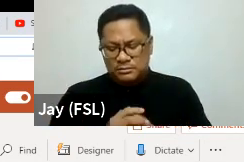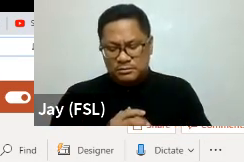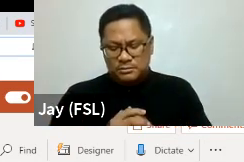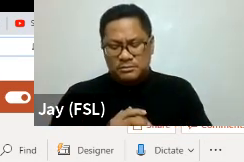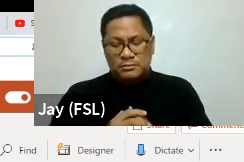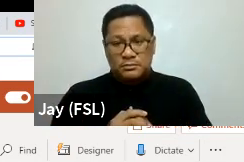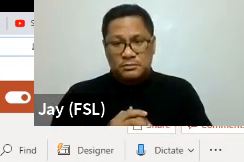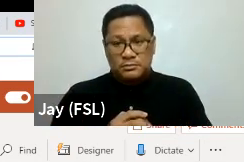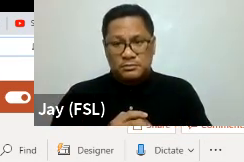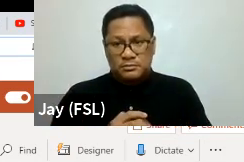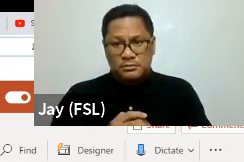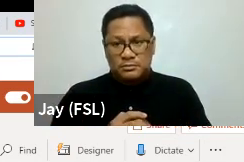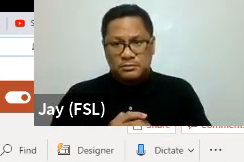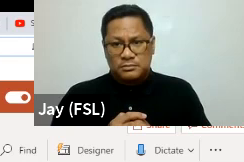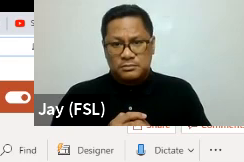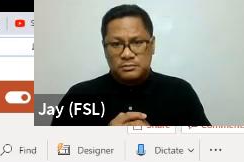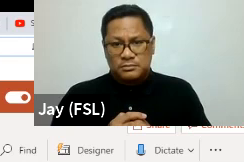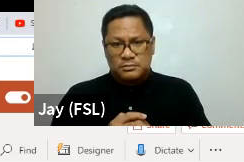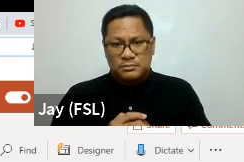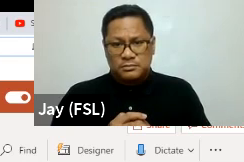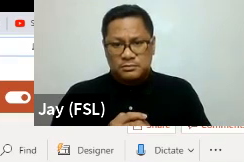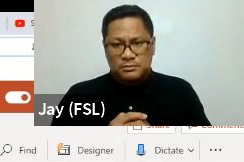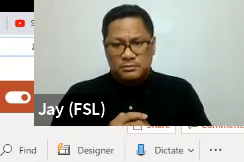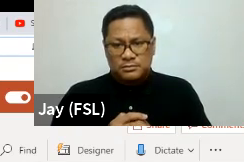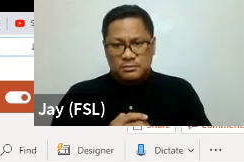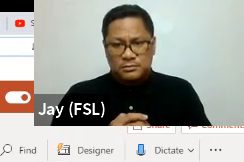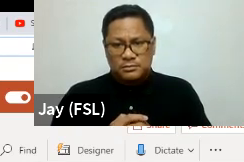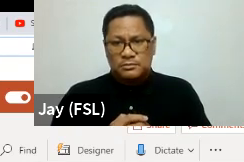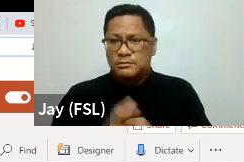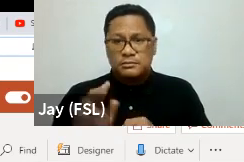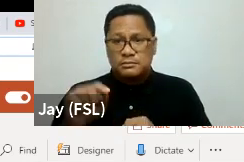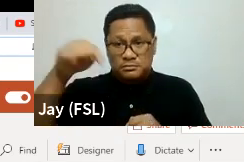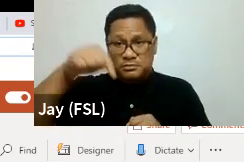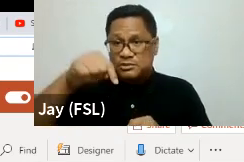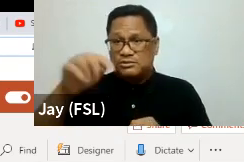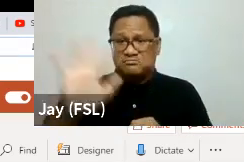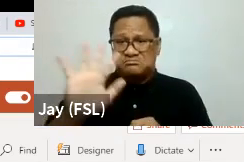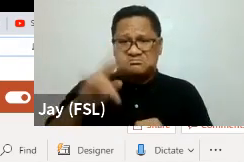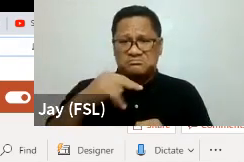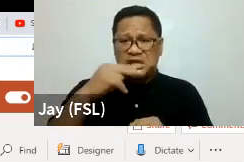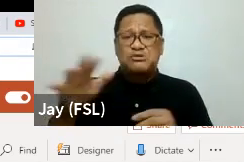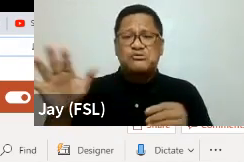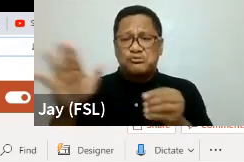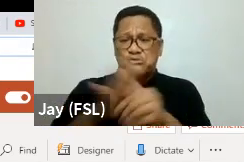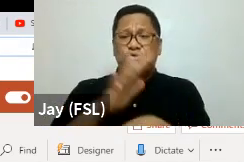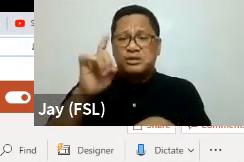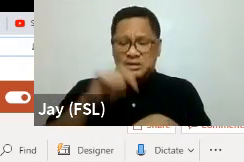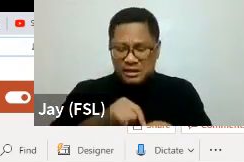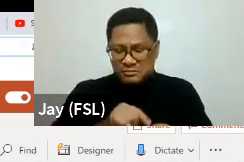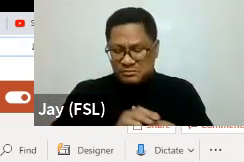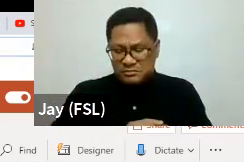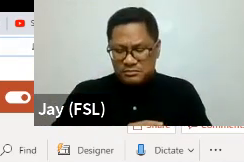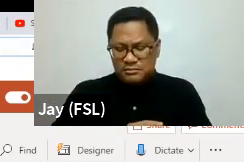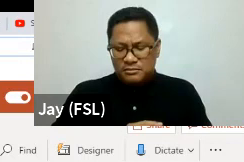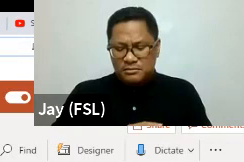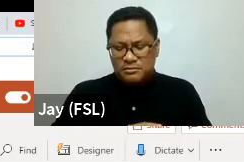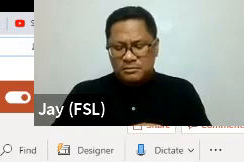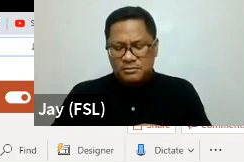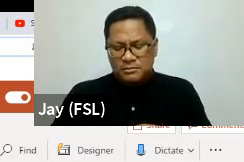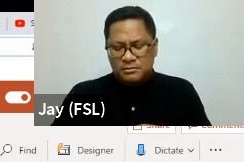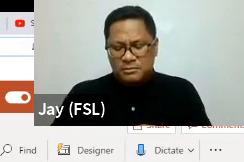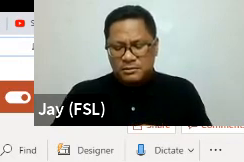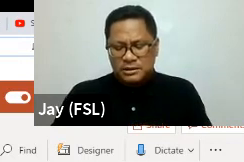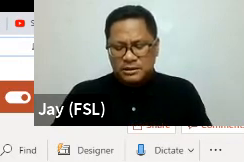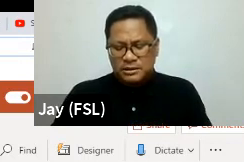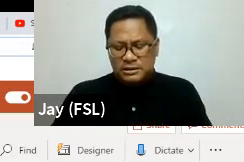I must tell you that I'm not doing this full-time pa sa ngayon. Okay? I'm not doing this